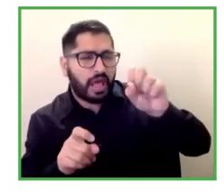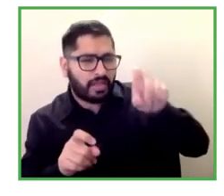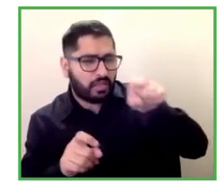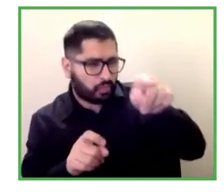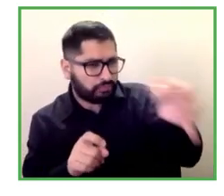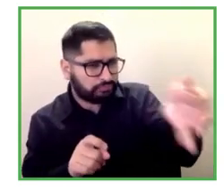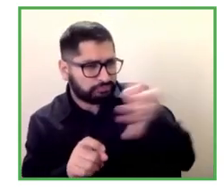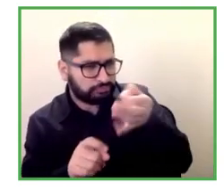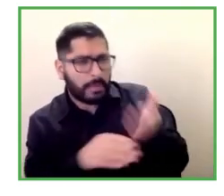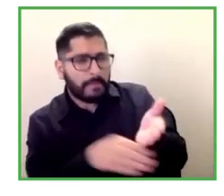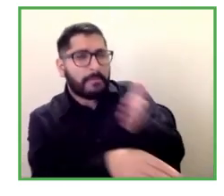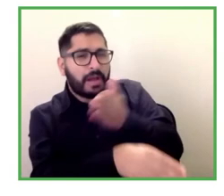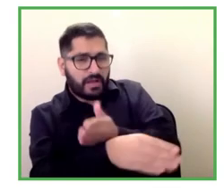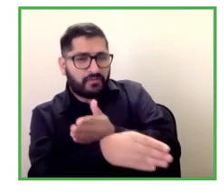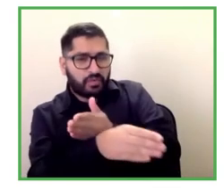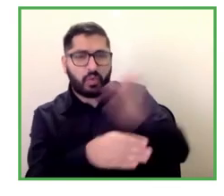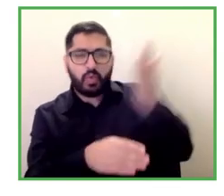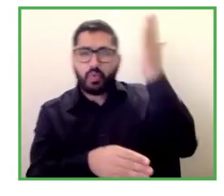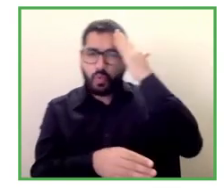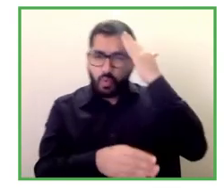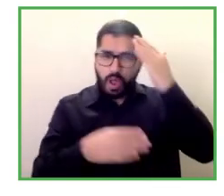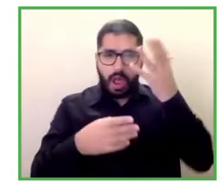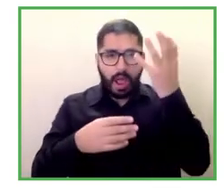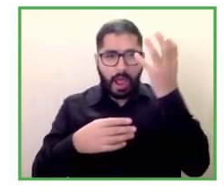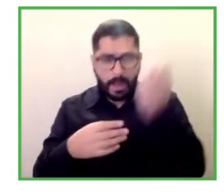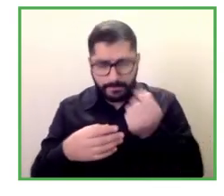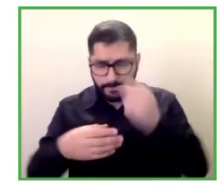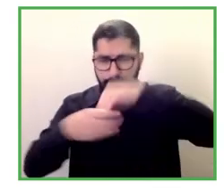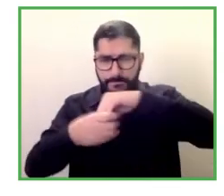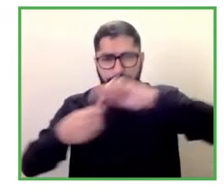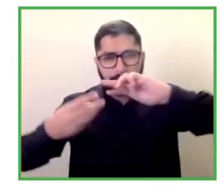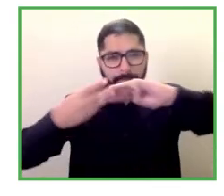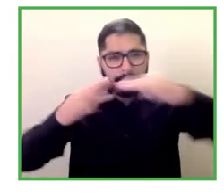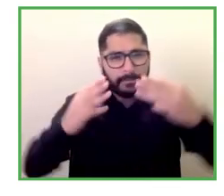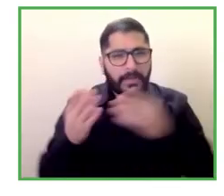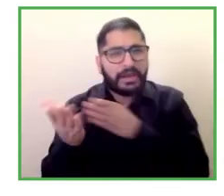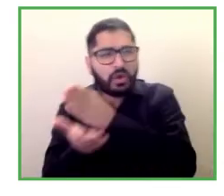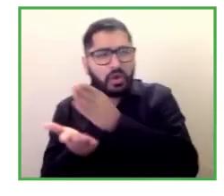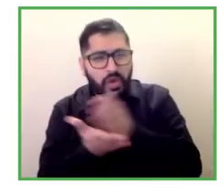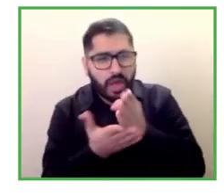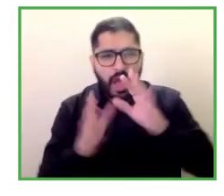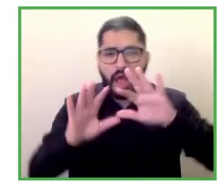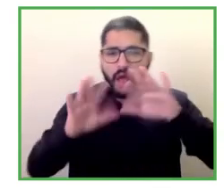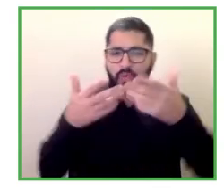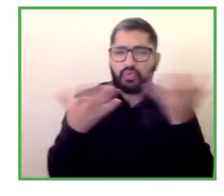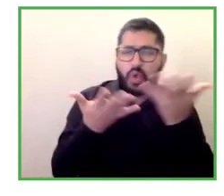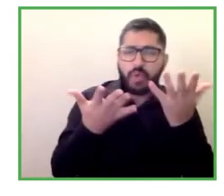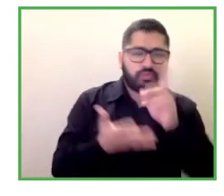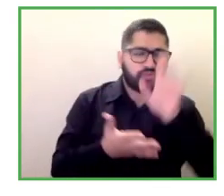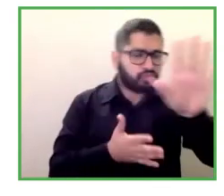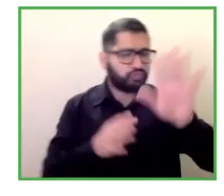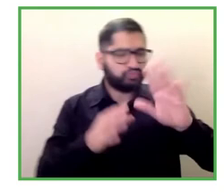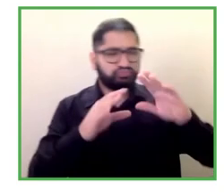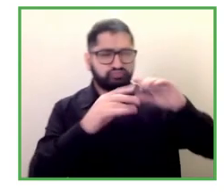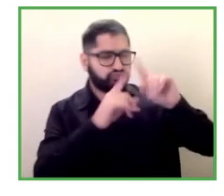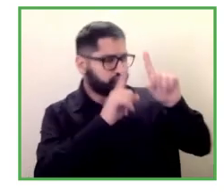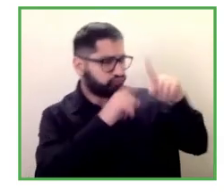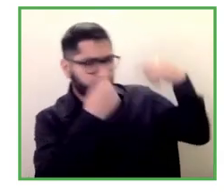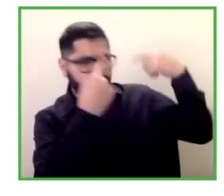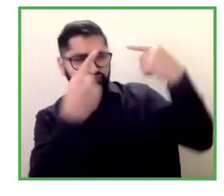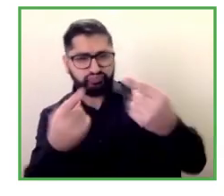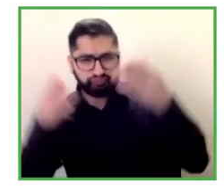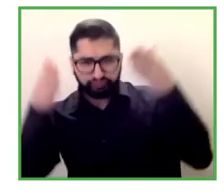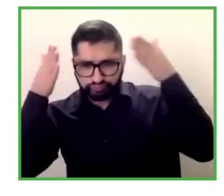you pointed out that you have a methodology to identify different trends and to be able to follow them, the track